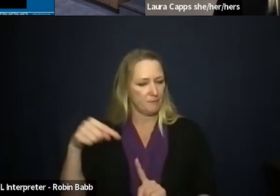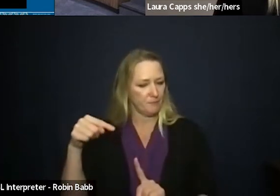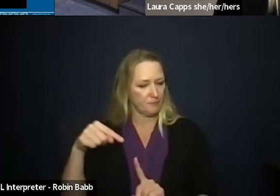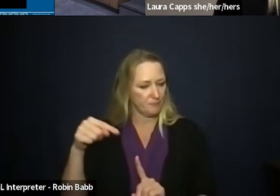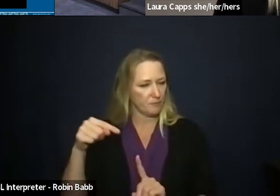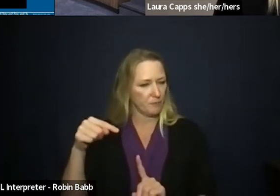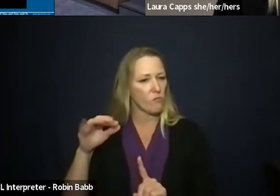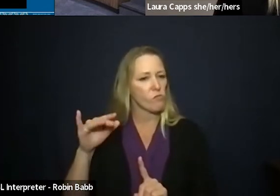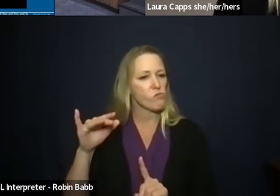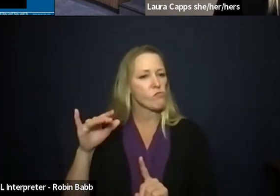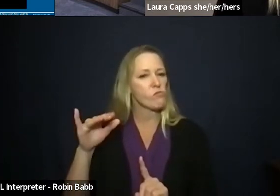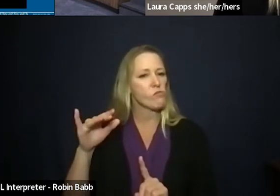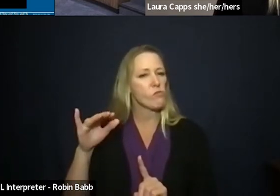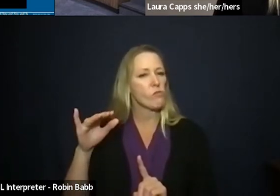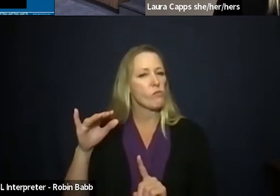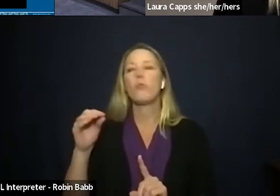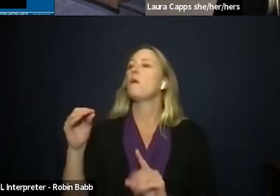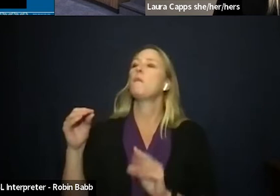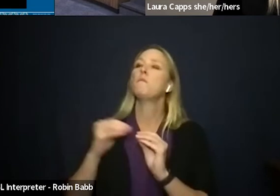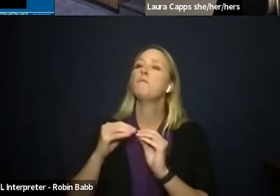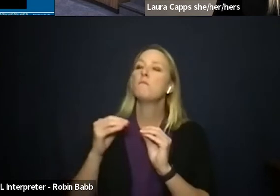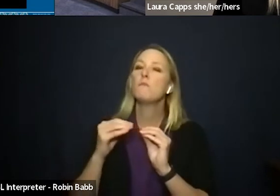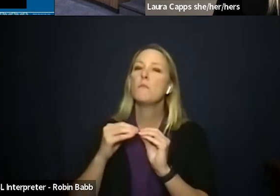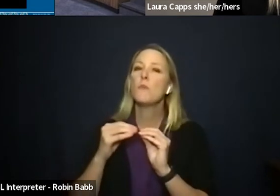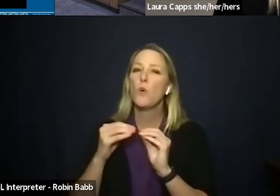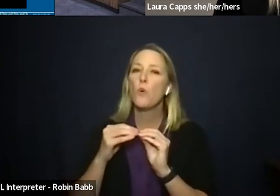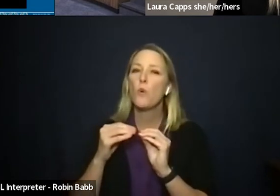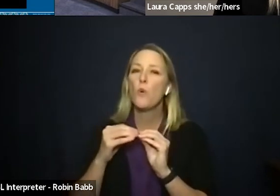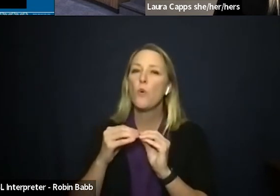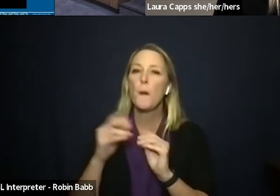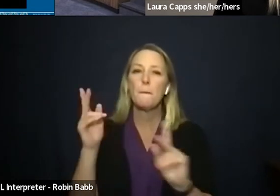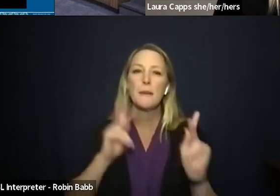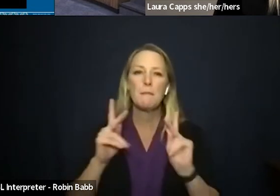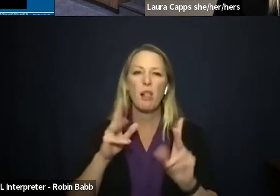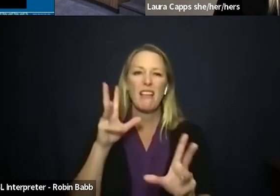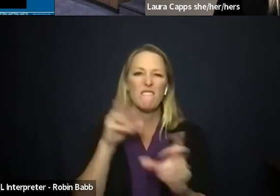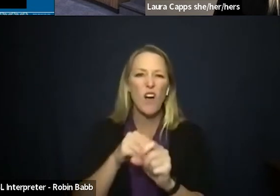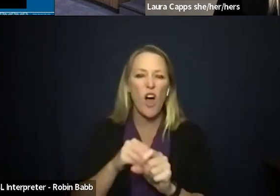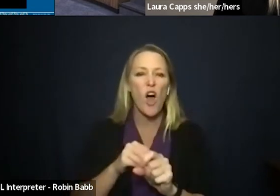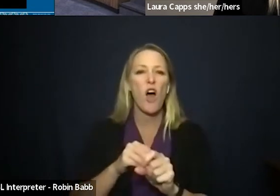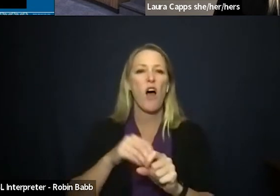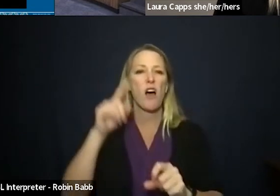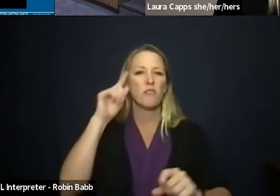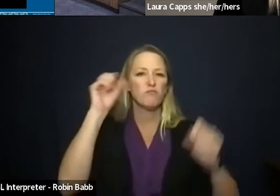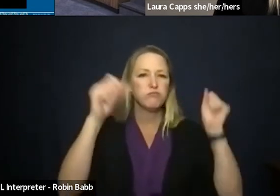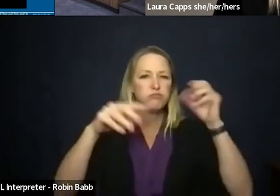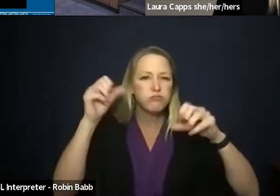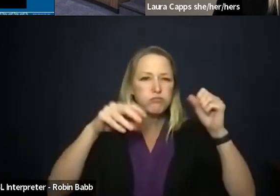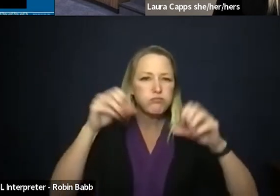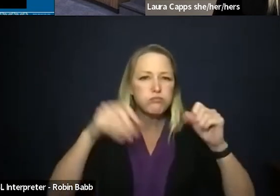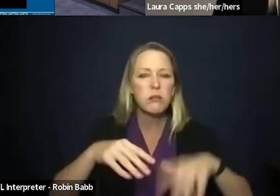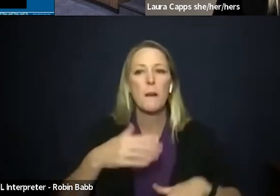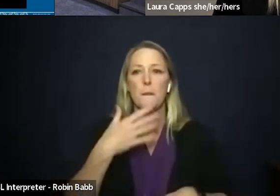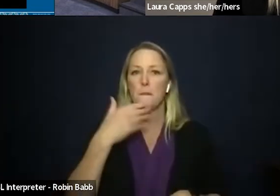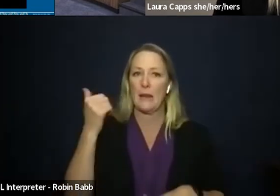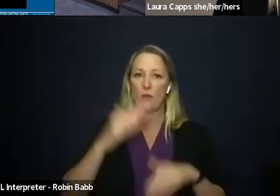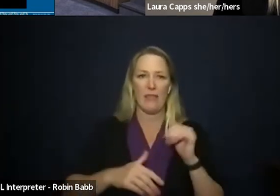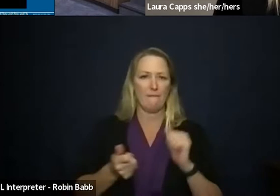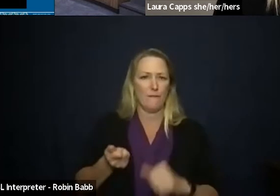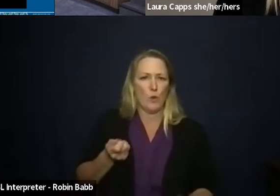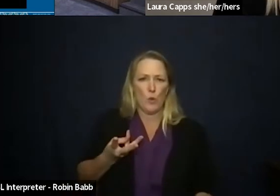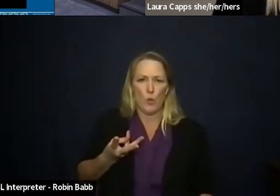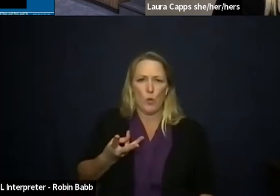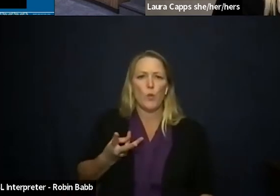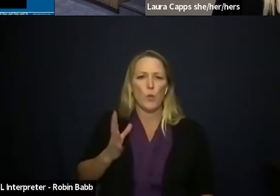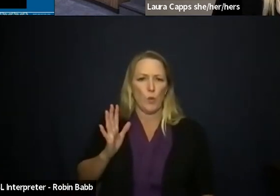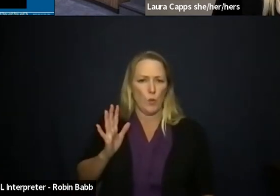more uh voices speaking into this are better than a few and that the goal is